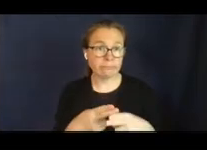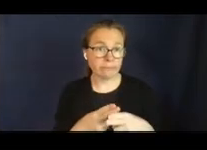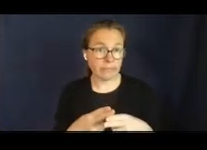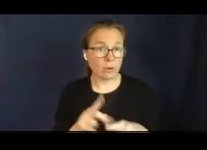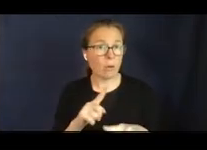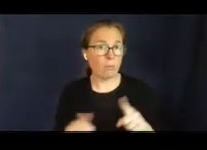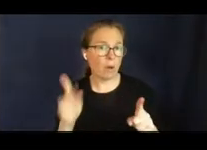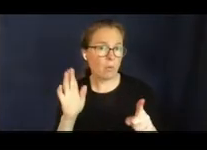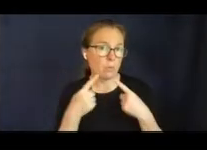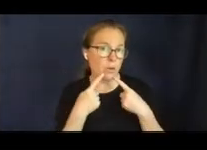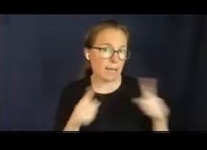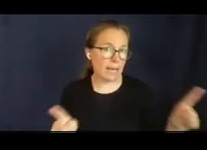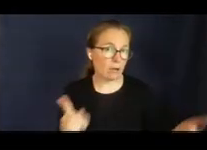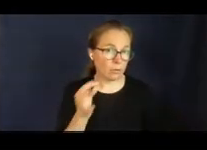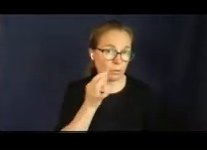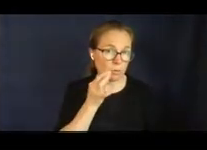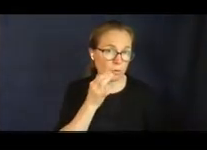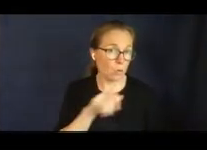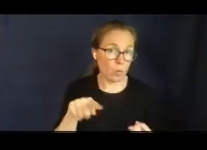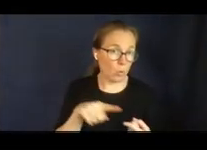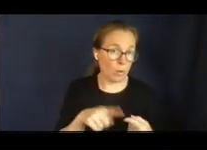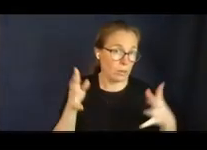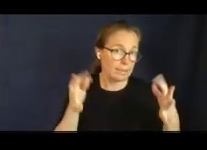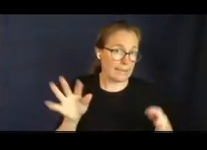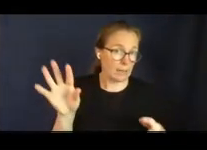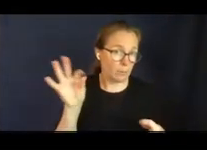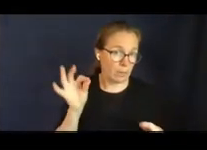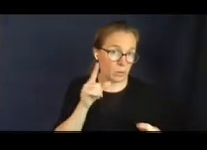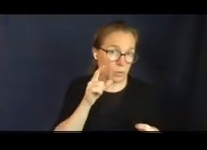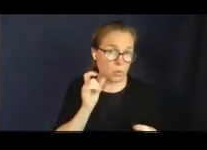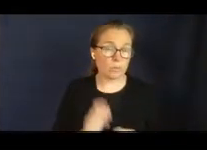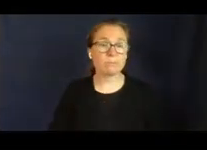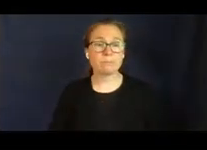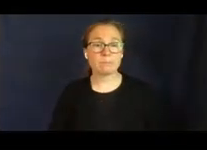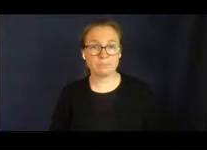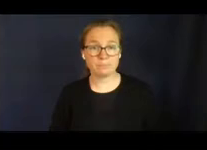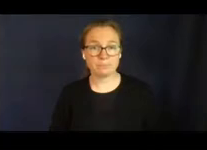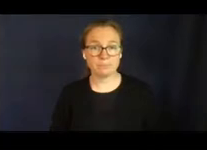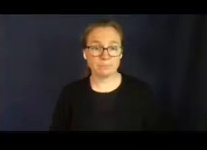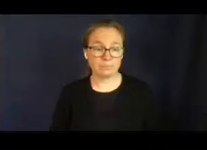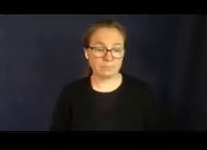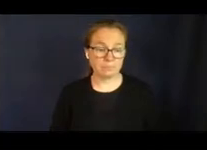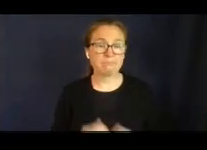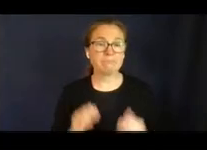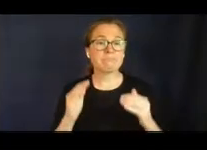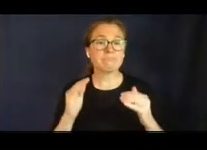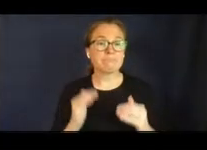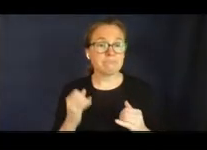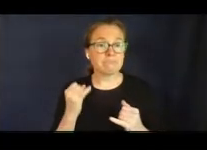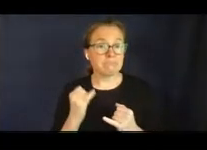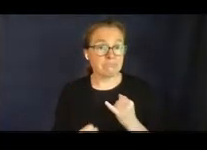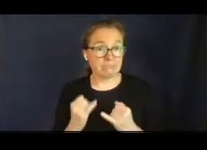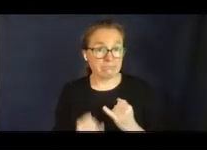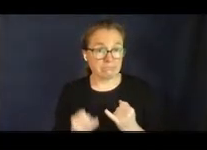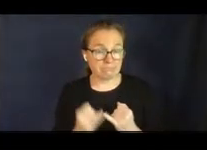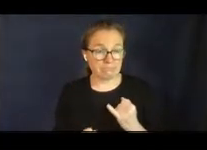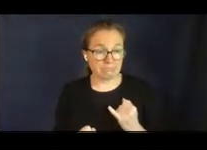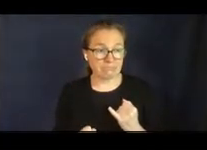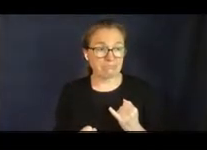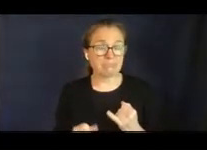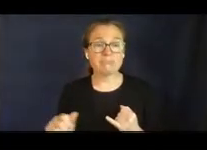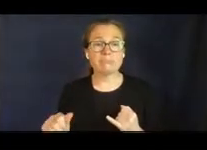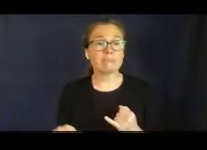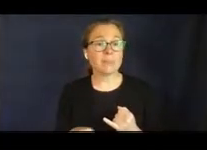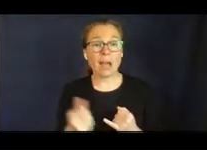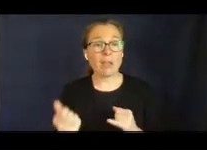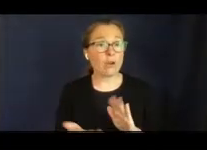broadly once someone has been appointed. Finally, in other operational